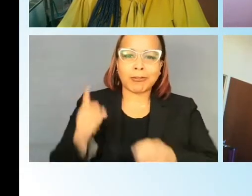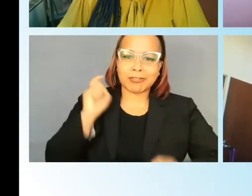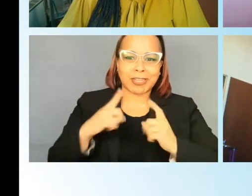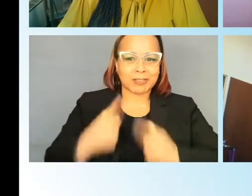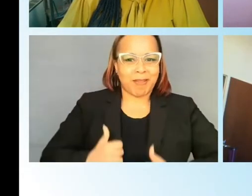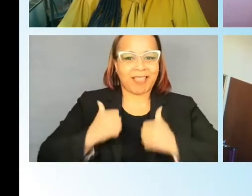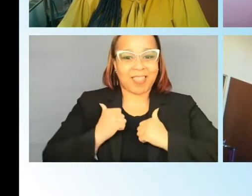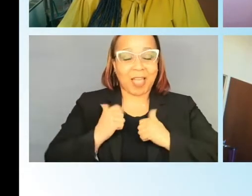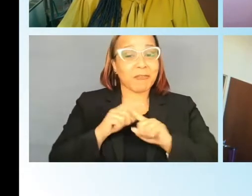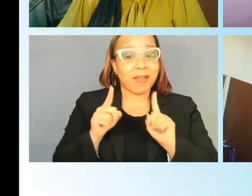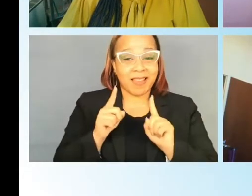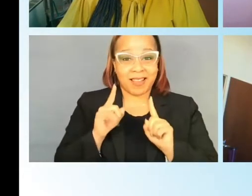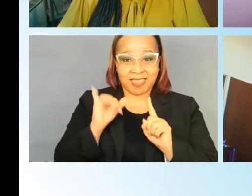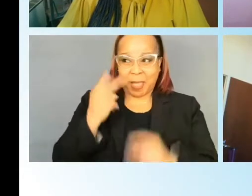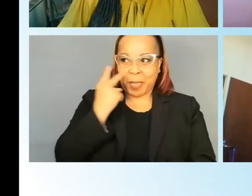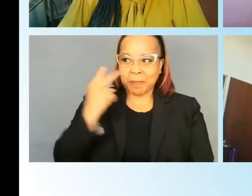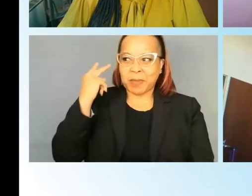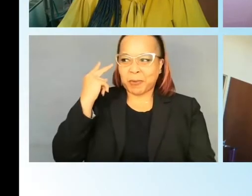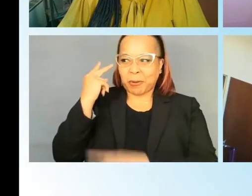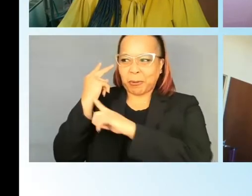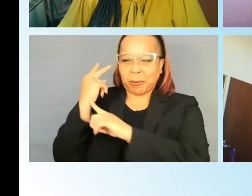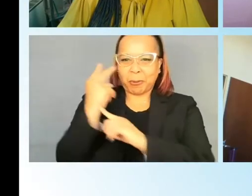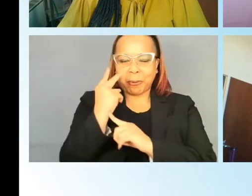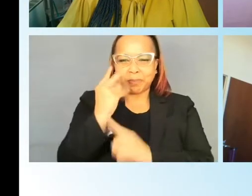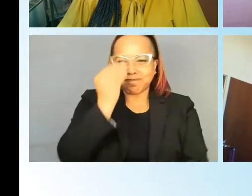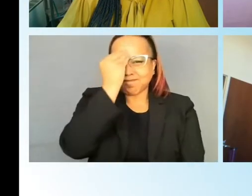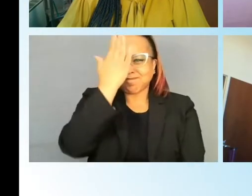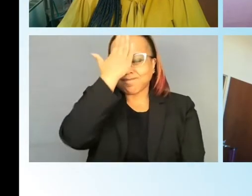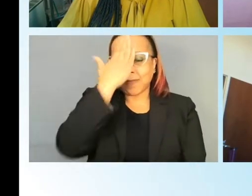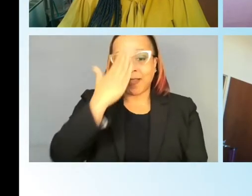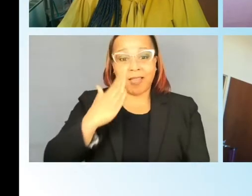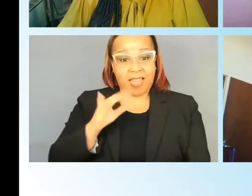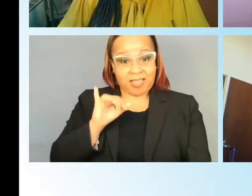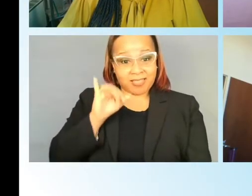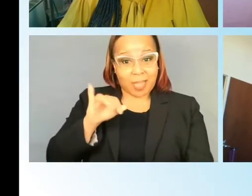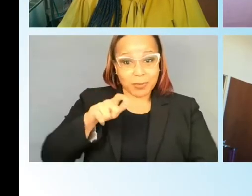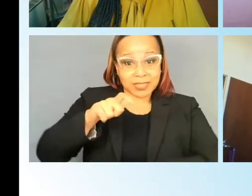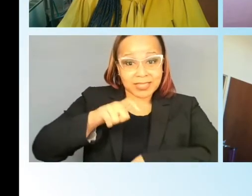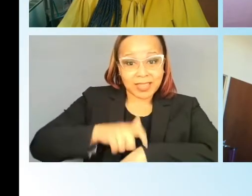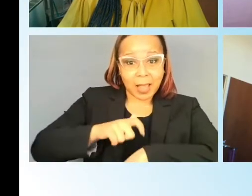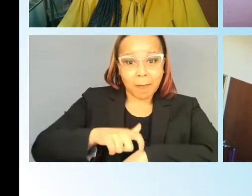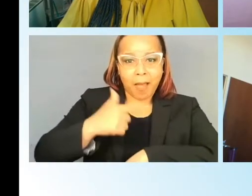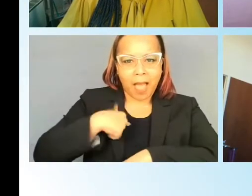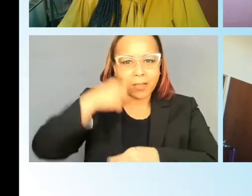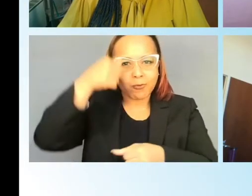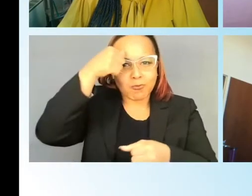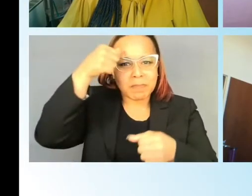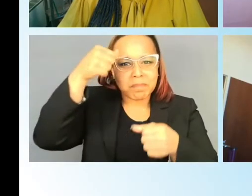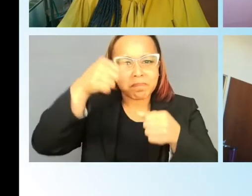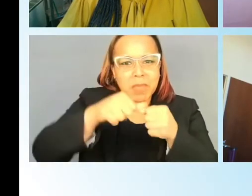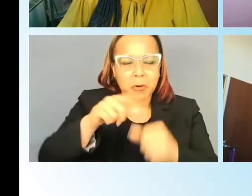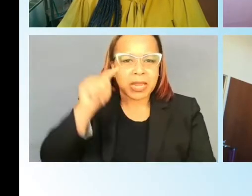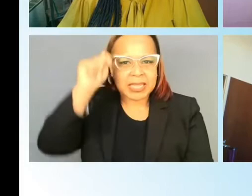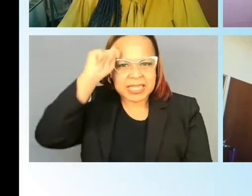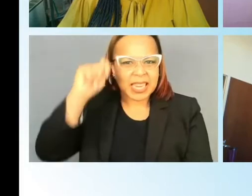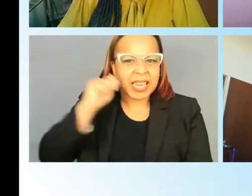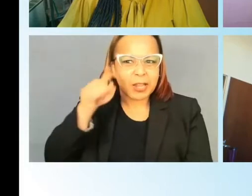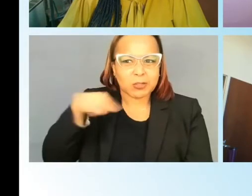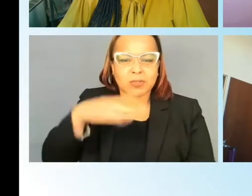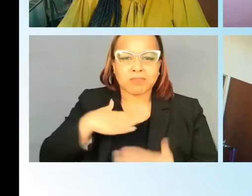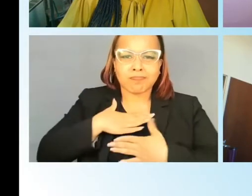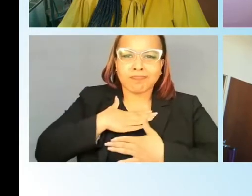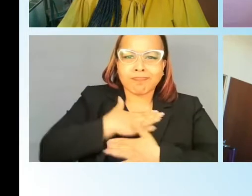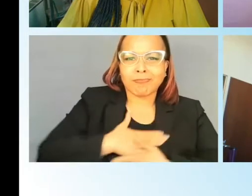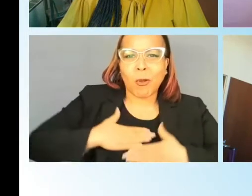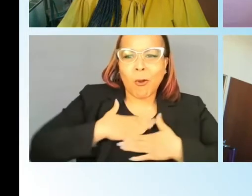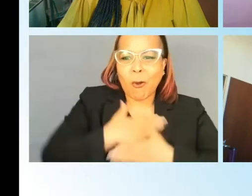what made that memory so profound is that that was a time that I could remember teenagers enjoying the city as